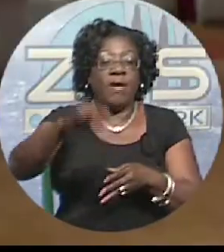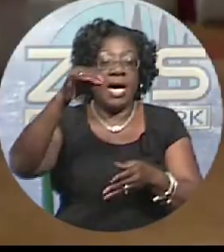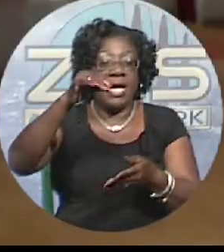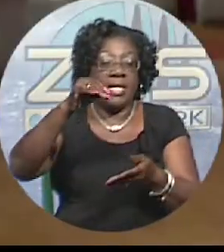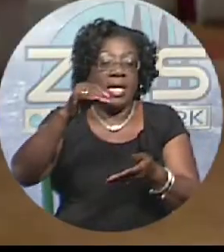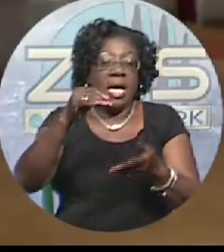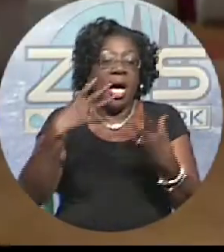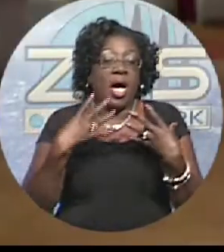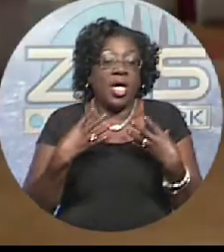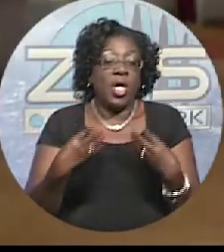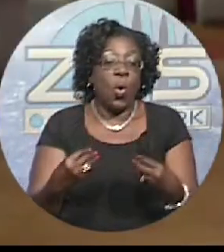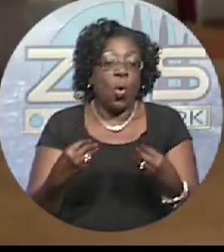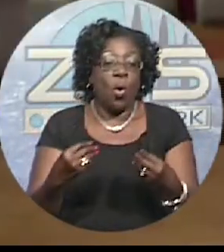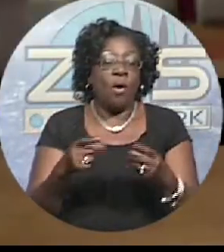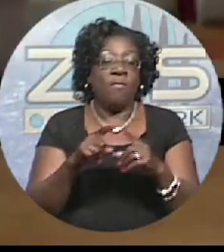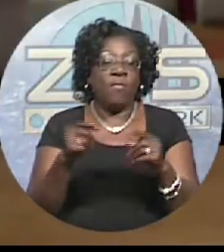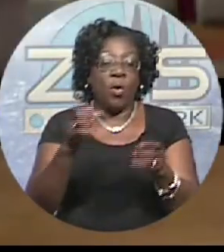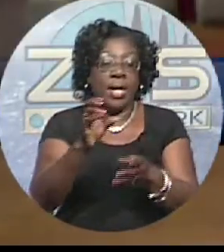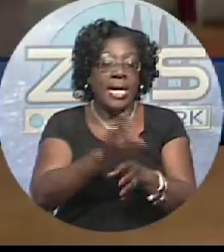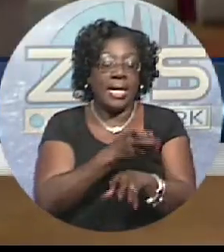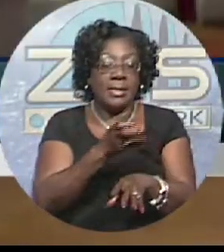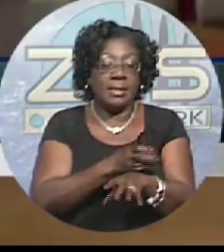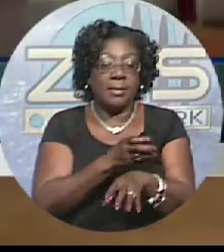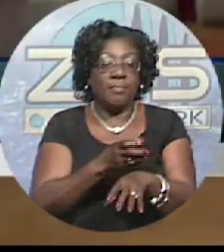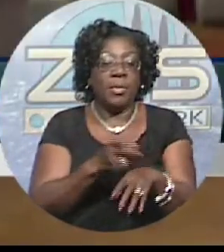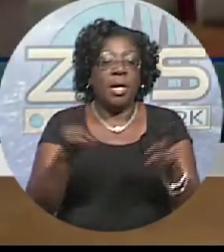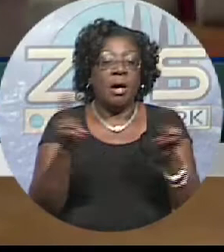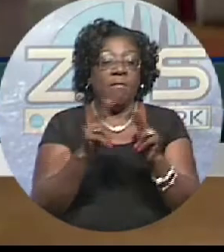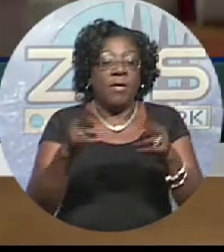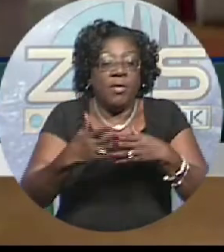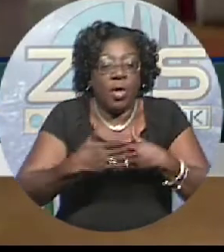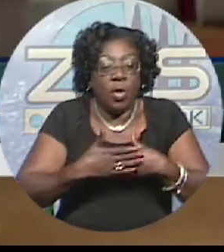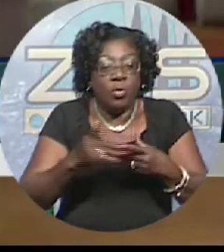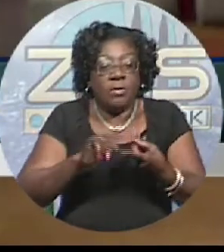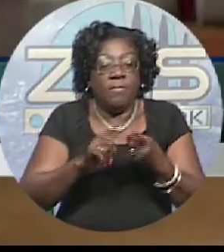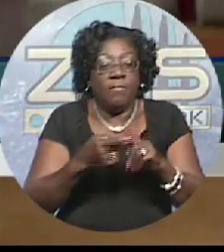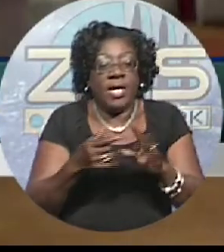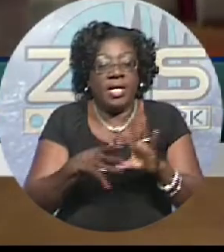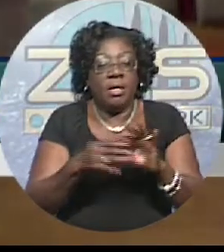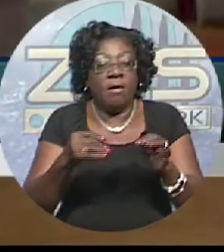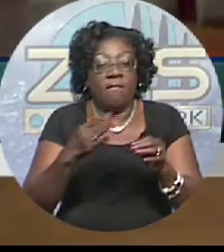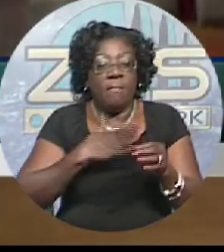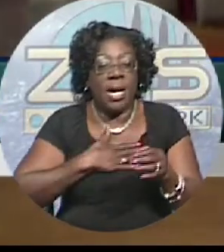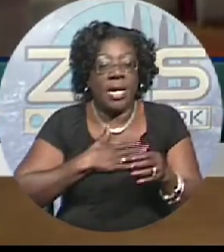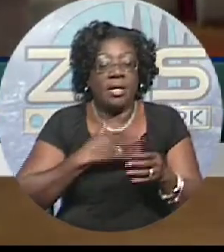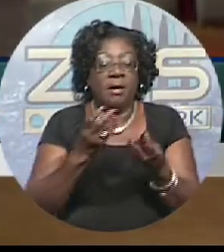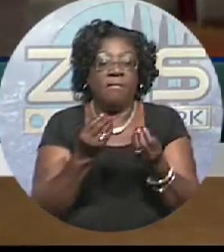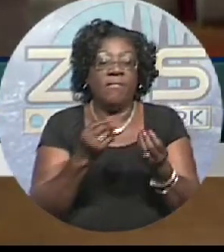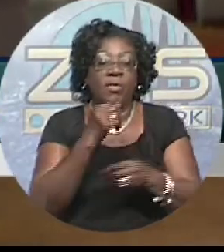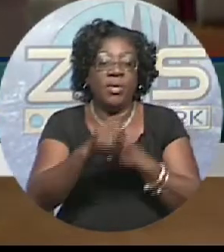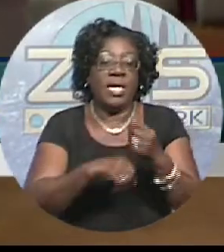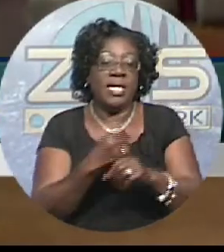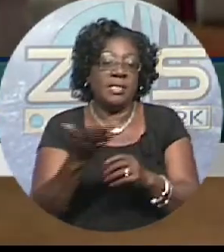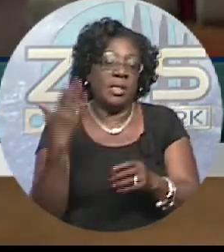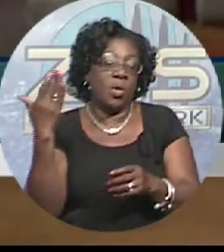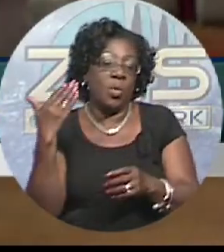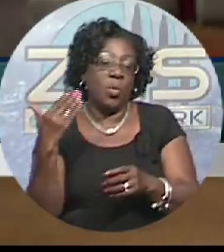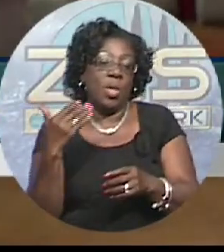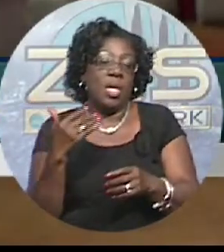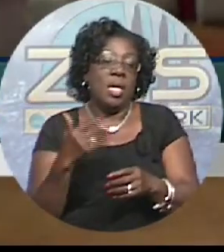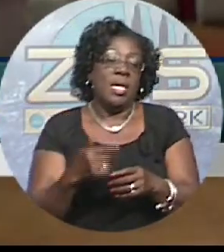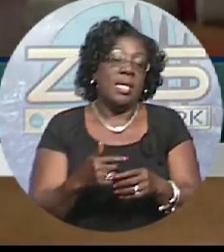had a very, very close cousin of mine 2 years ago that passed away from terminal cancer that he found out about maybe 2 months